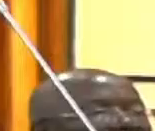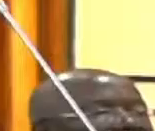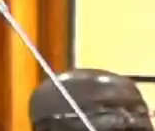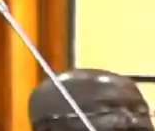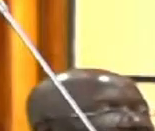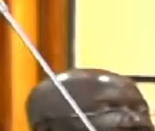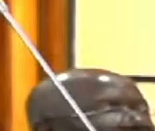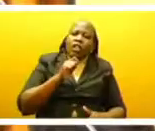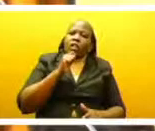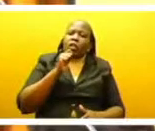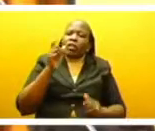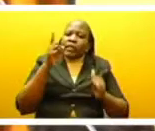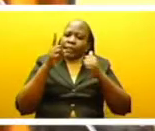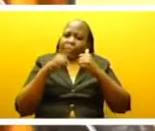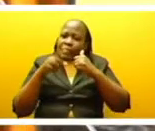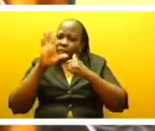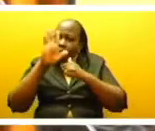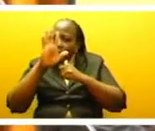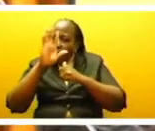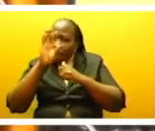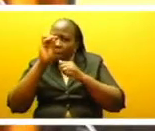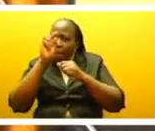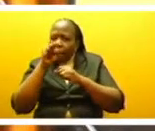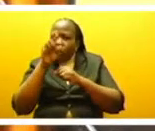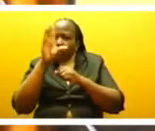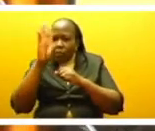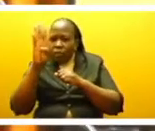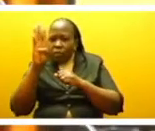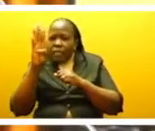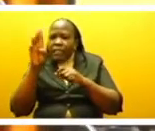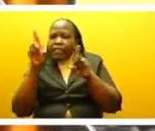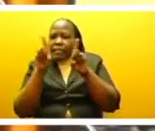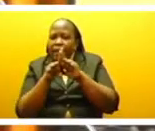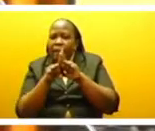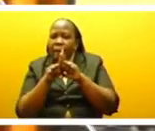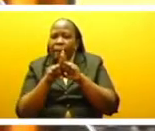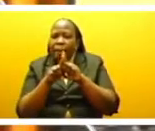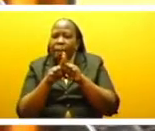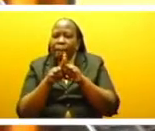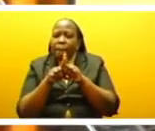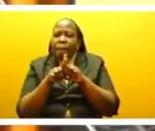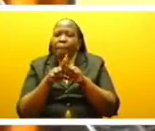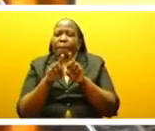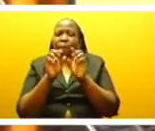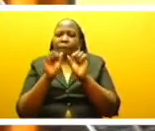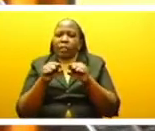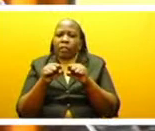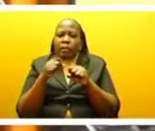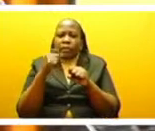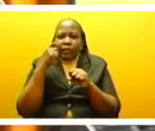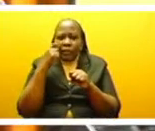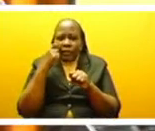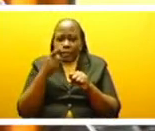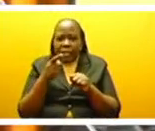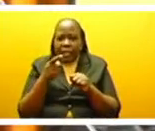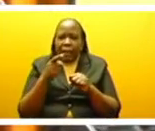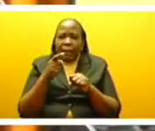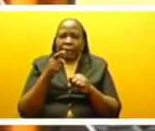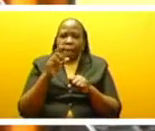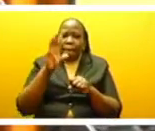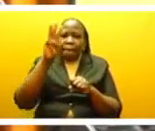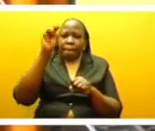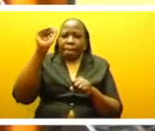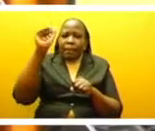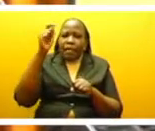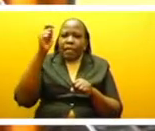65.4, it is 64.6. In fact, you will see Martin Nyaga rushing to the chairman, telling him, the person who was in